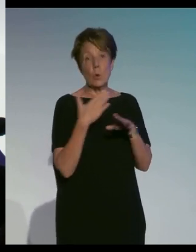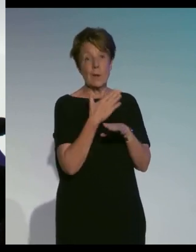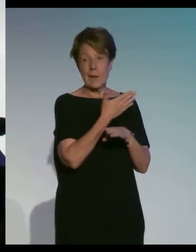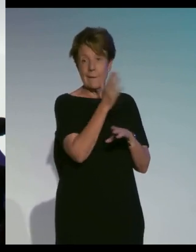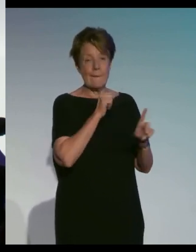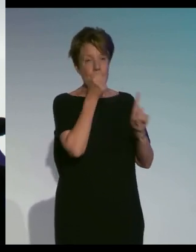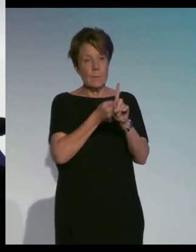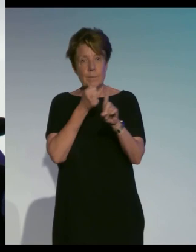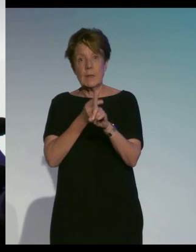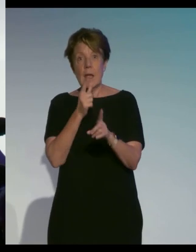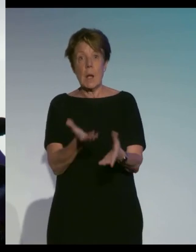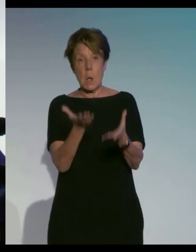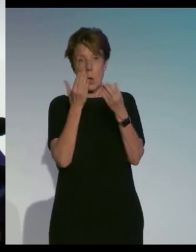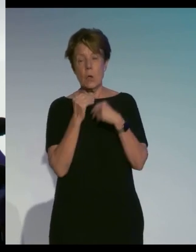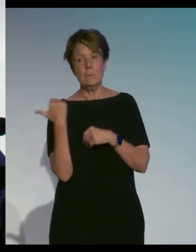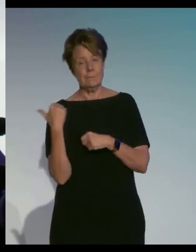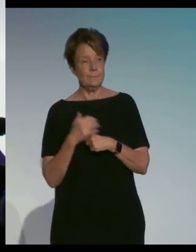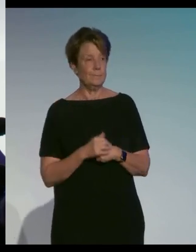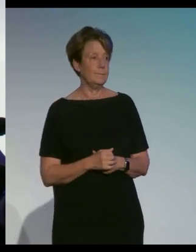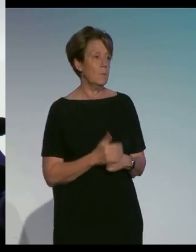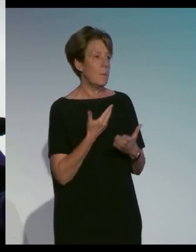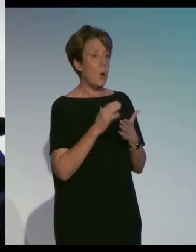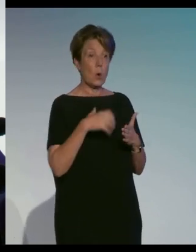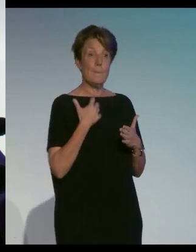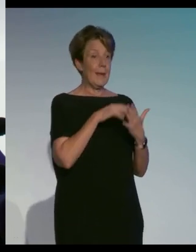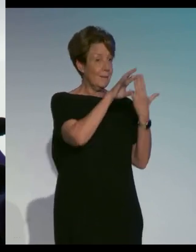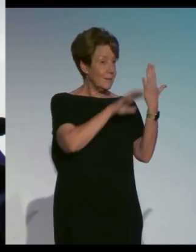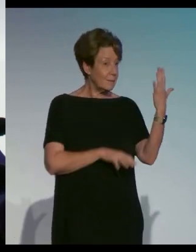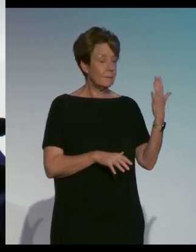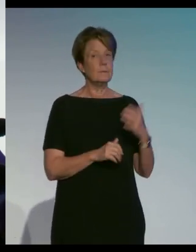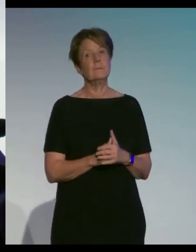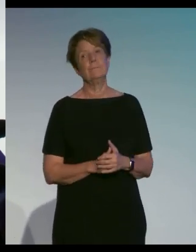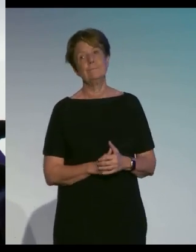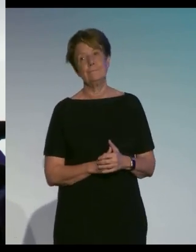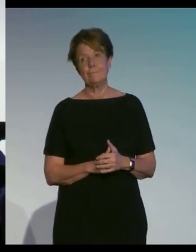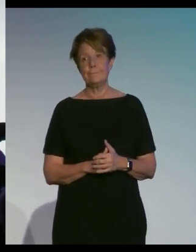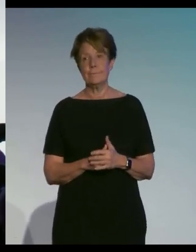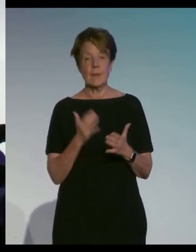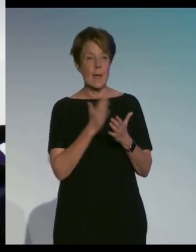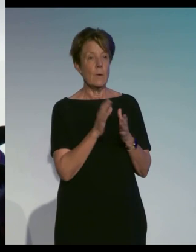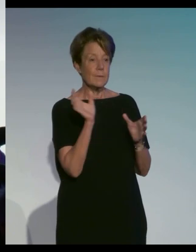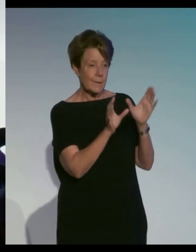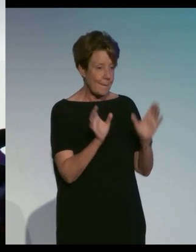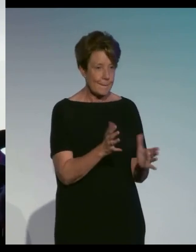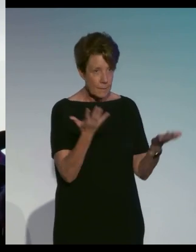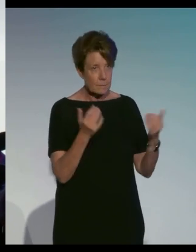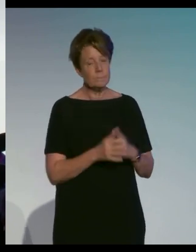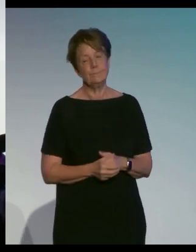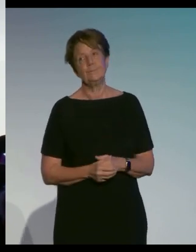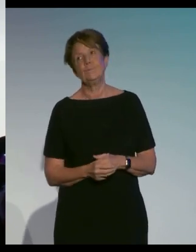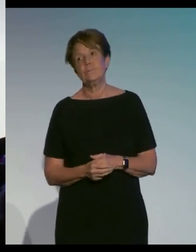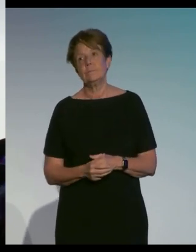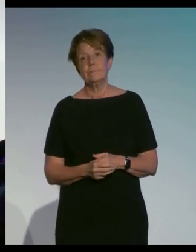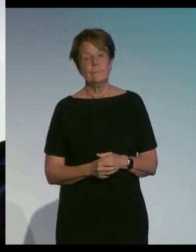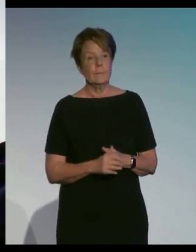activists could learn from how such a complaint is actually, you know, the practicalities of how it's initiated, and learn also about